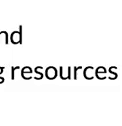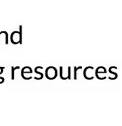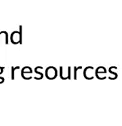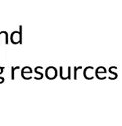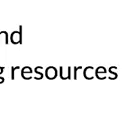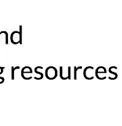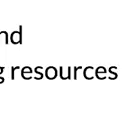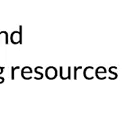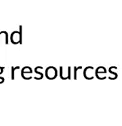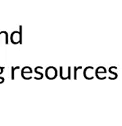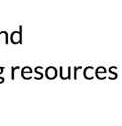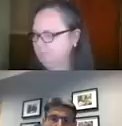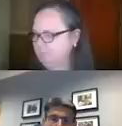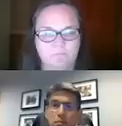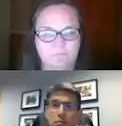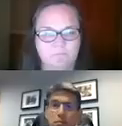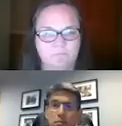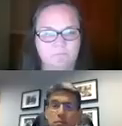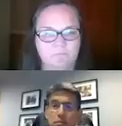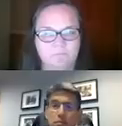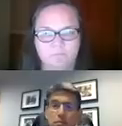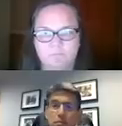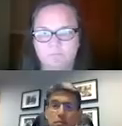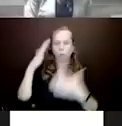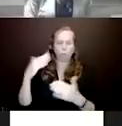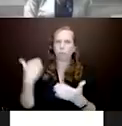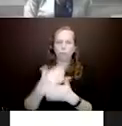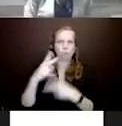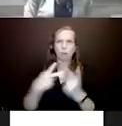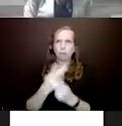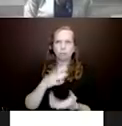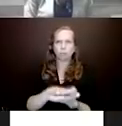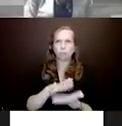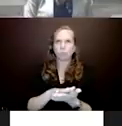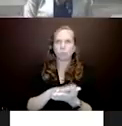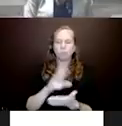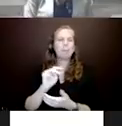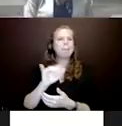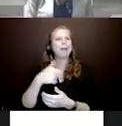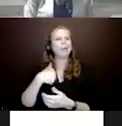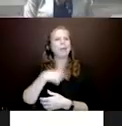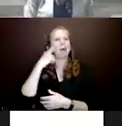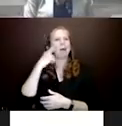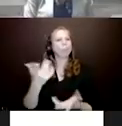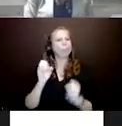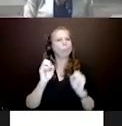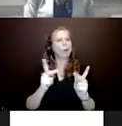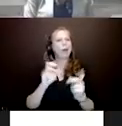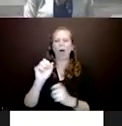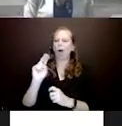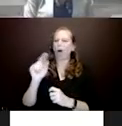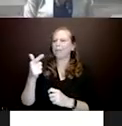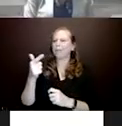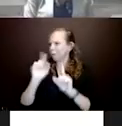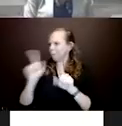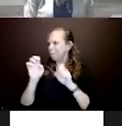adjust to school not being what we've known school. You know, we left at the end of May thinking, okay, by August, we'll be back to school,